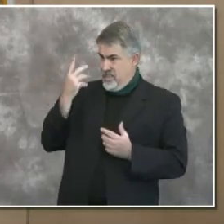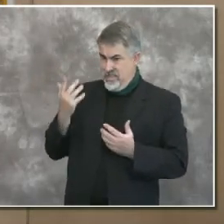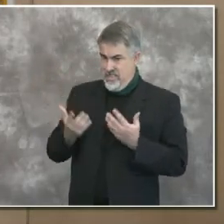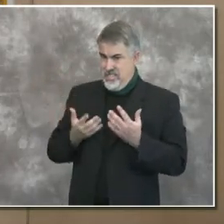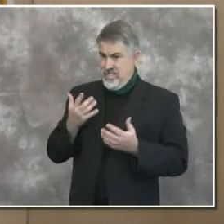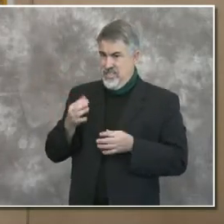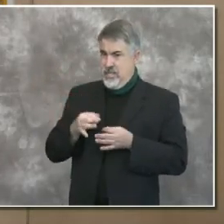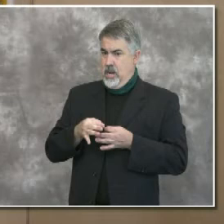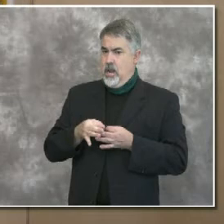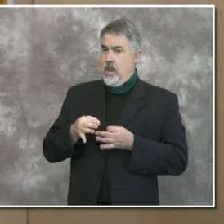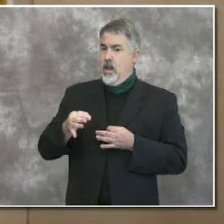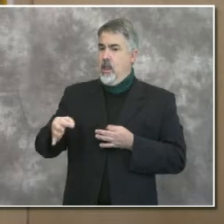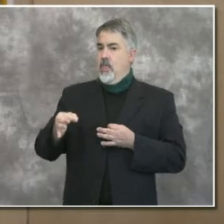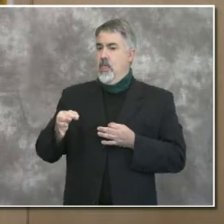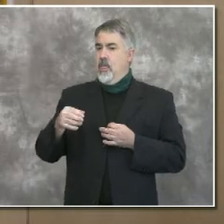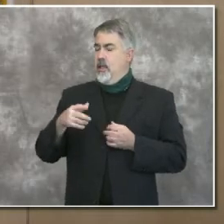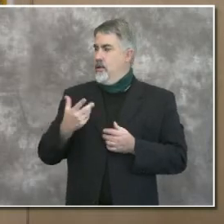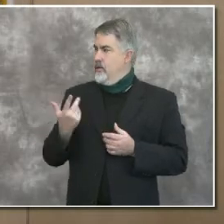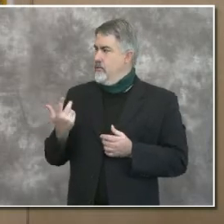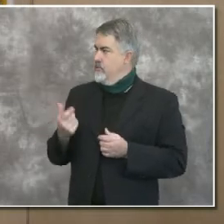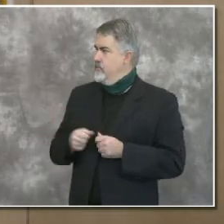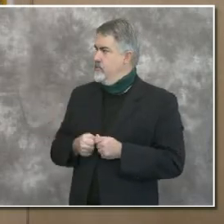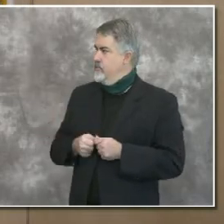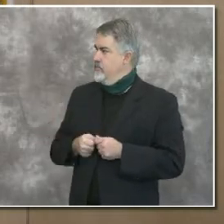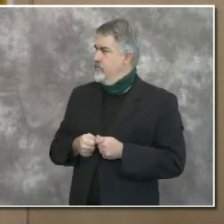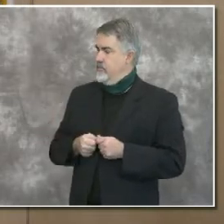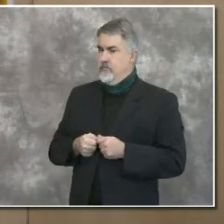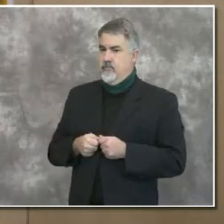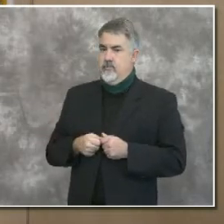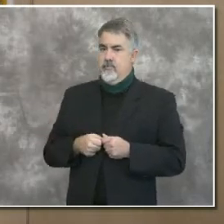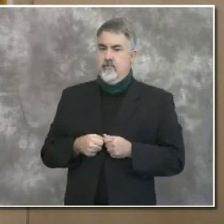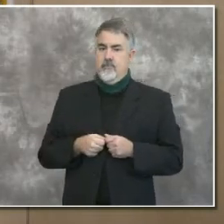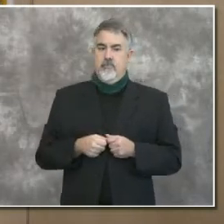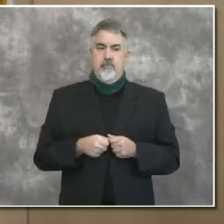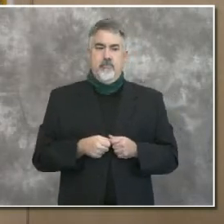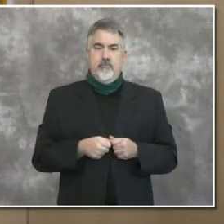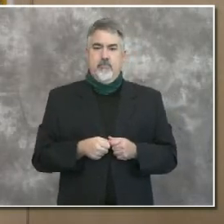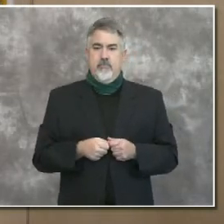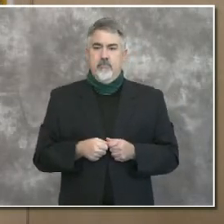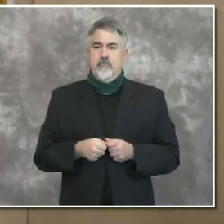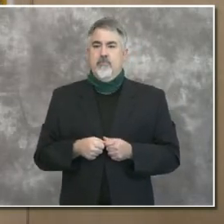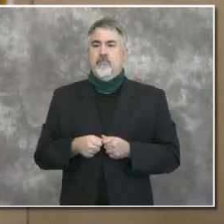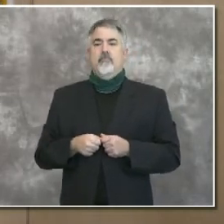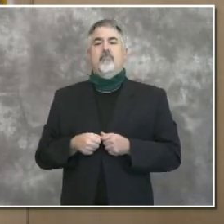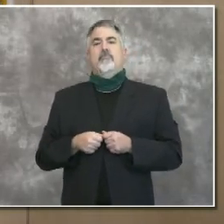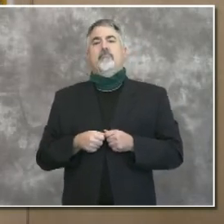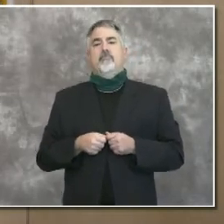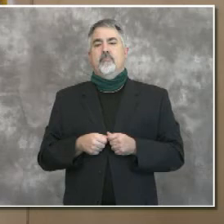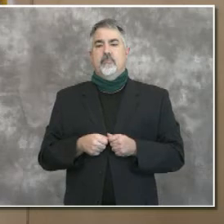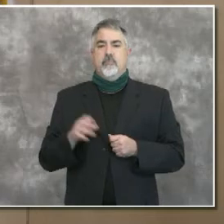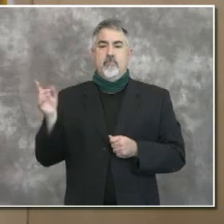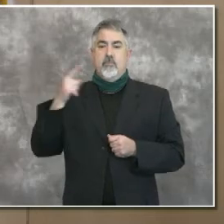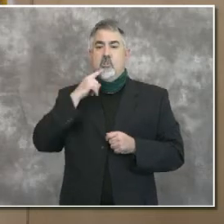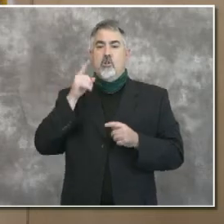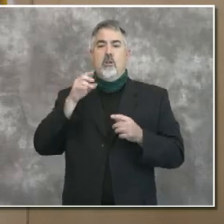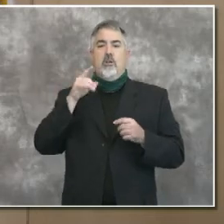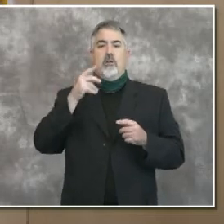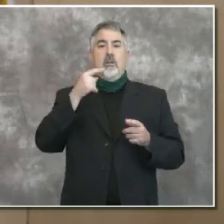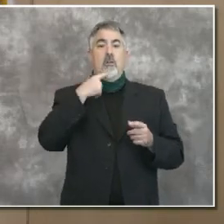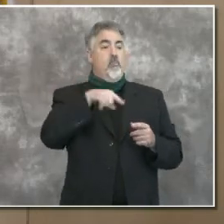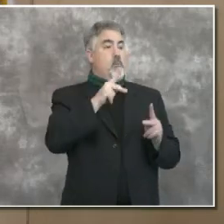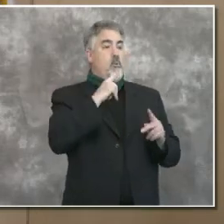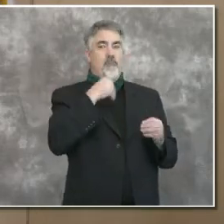haven't done or looked at insurance status for individuals. That